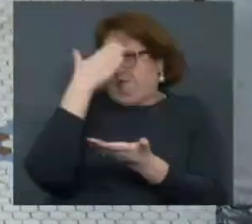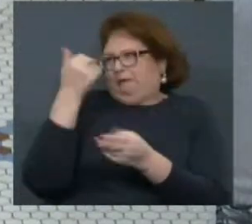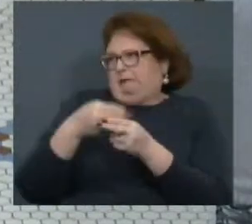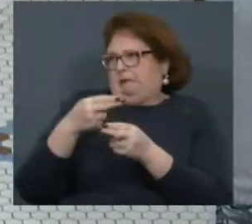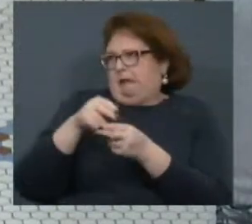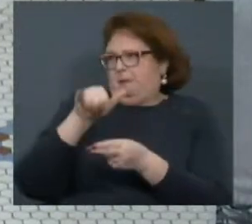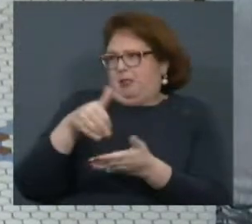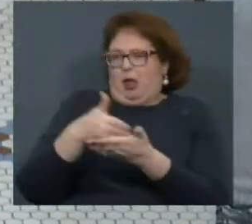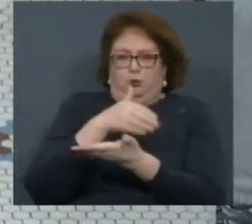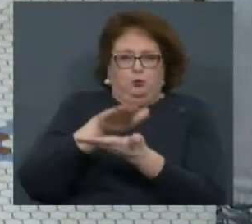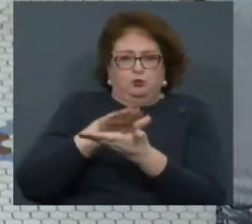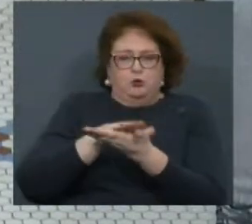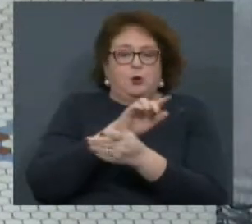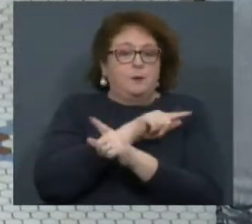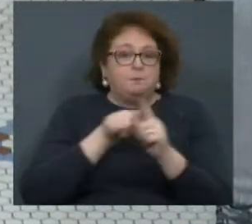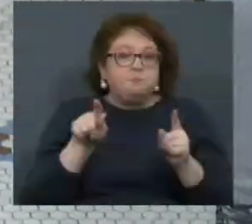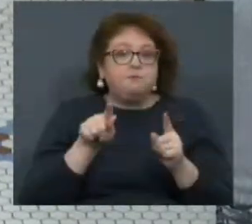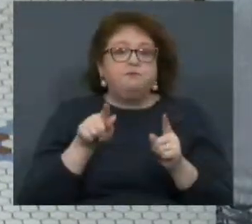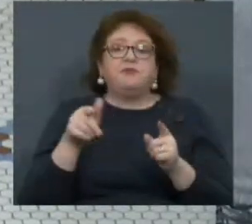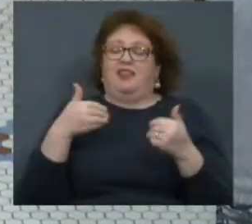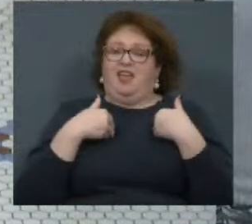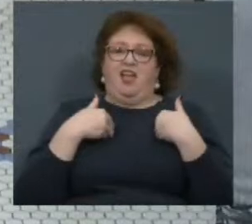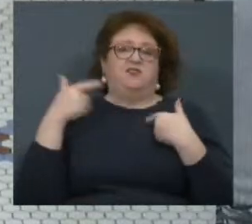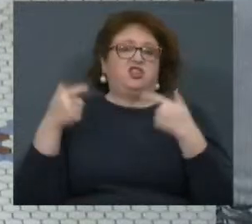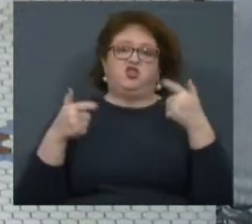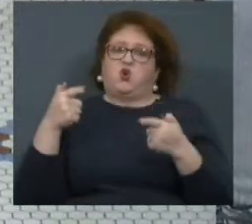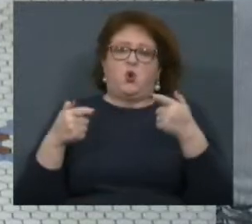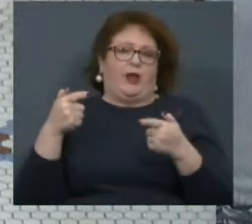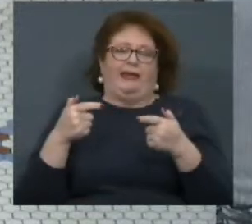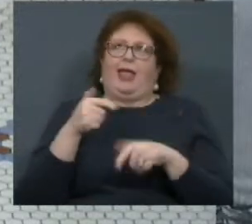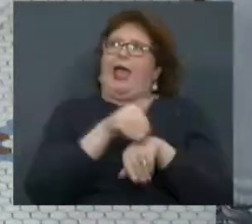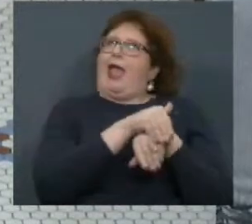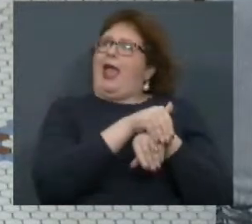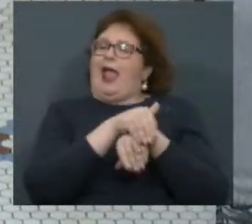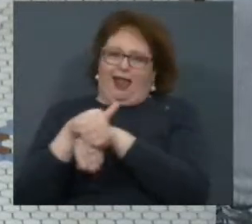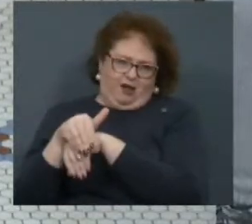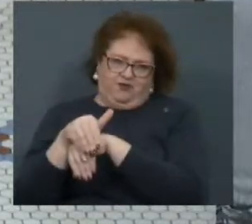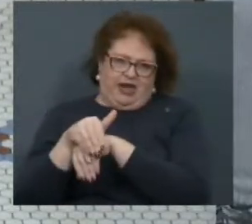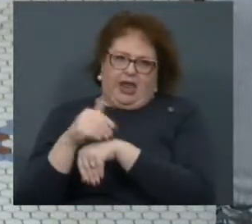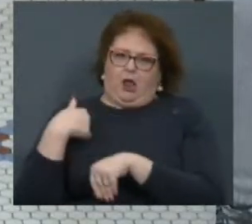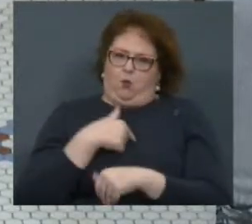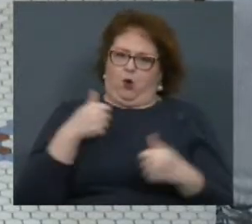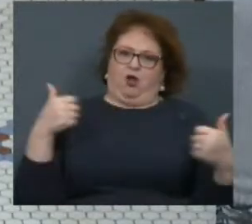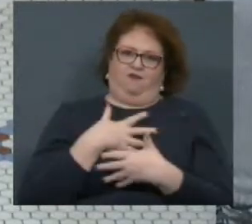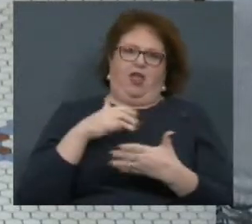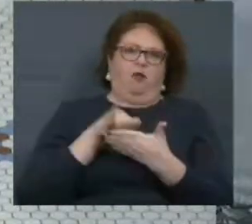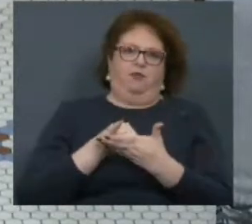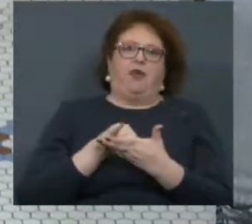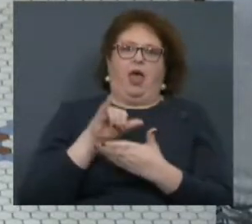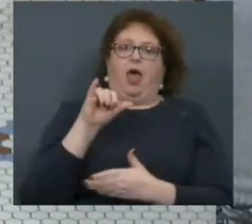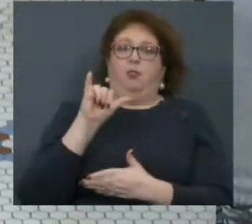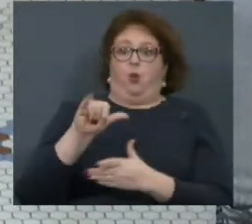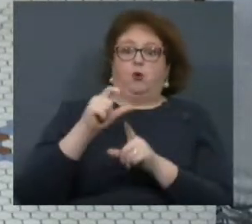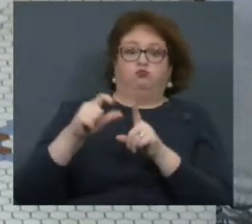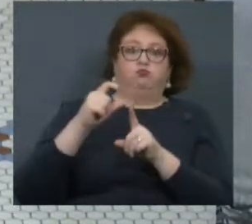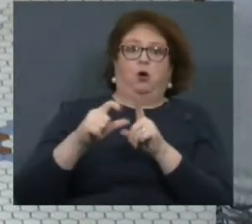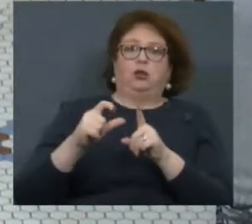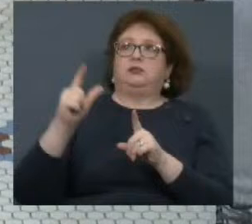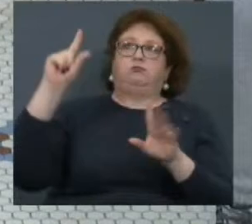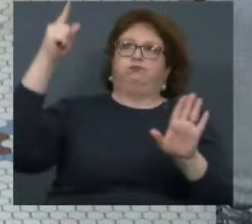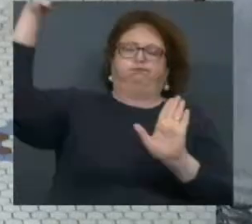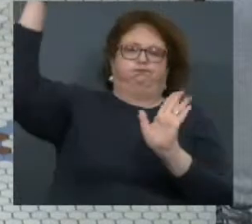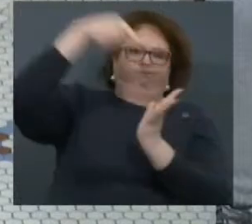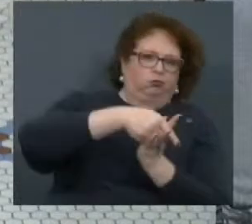is, there is shooting every single night. We fear that bullets will come raining down on us. There